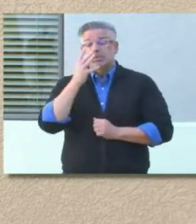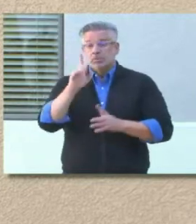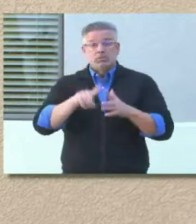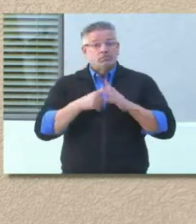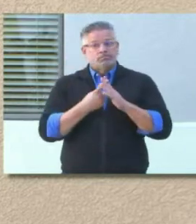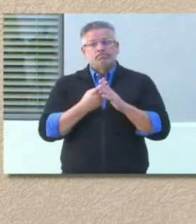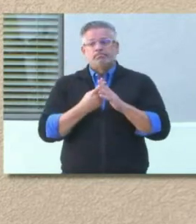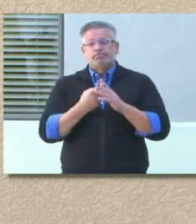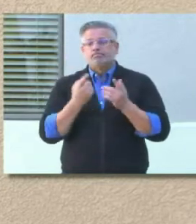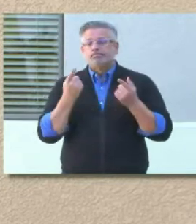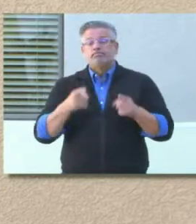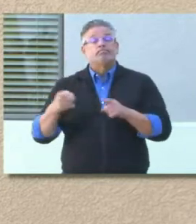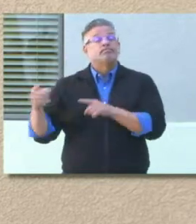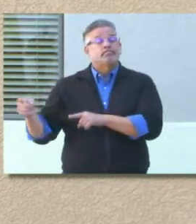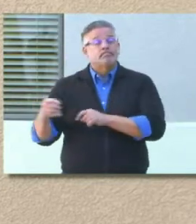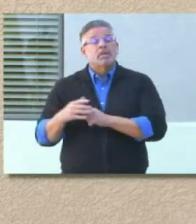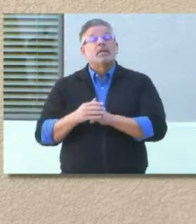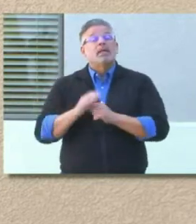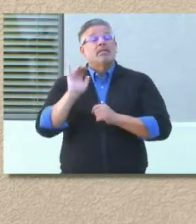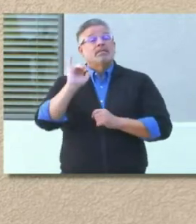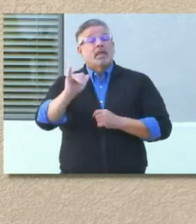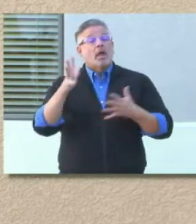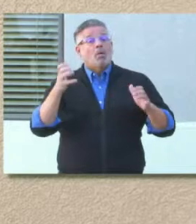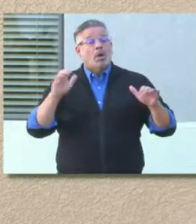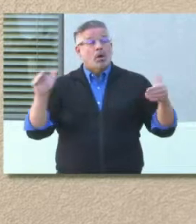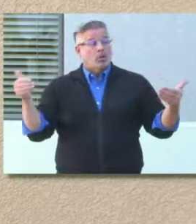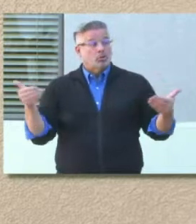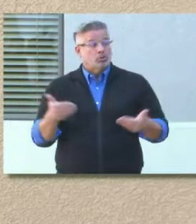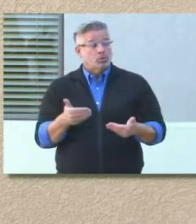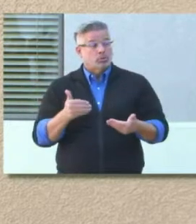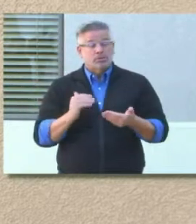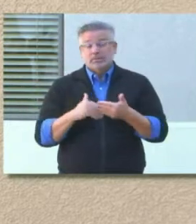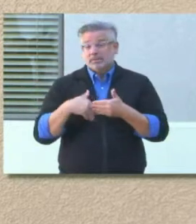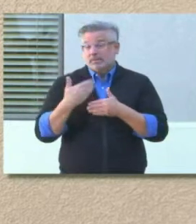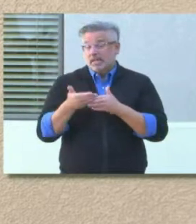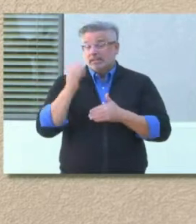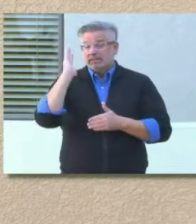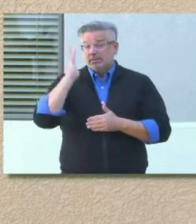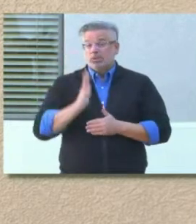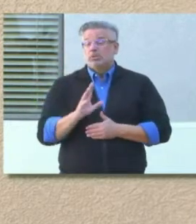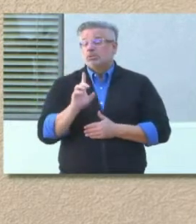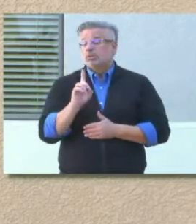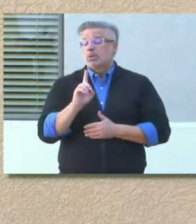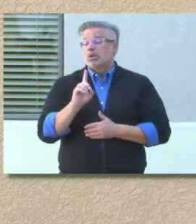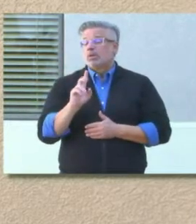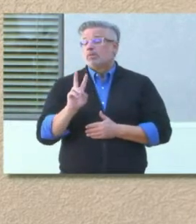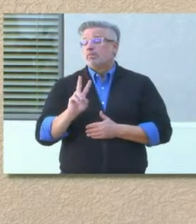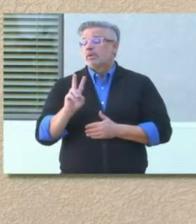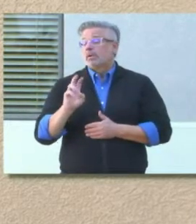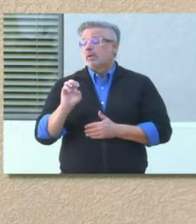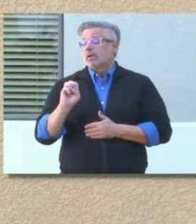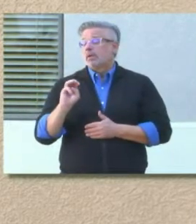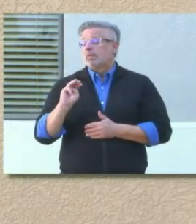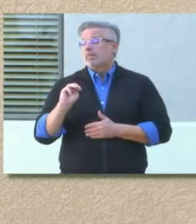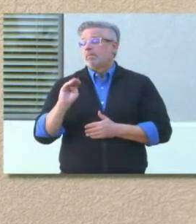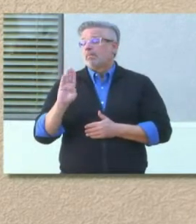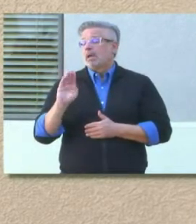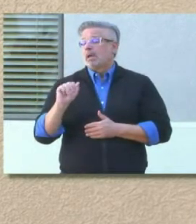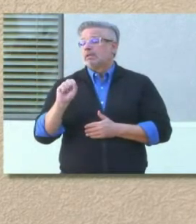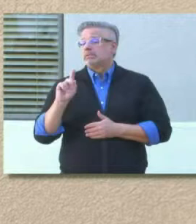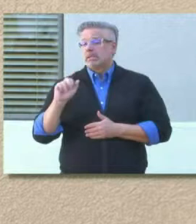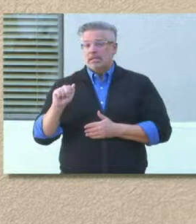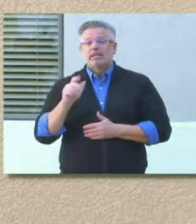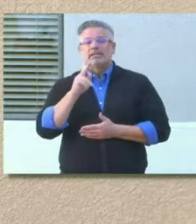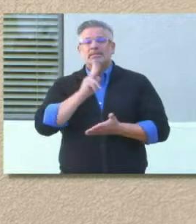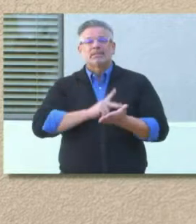beginning of the pandemic. So with that, I want to introduce the next speaker, who is Dr. Vito Imbasciani. He's the Secretary